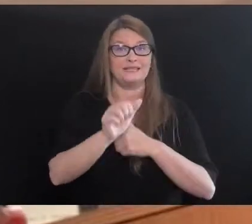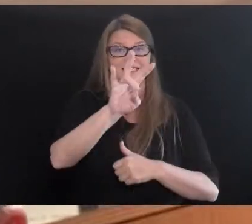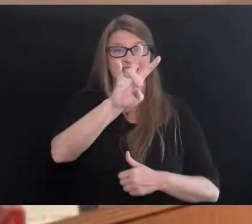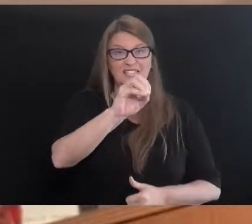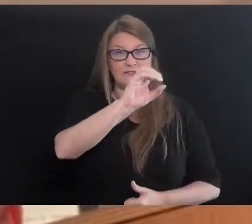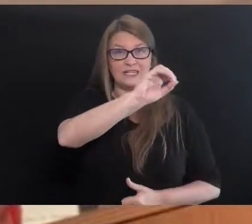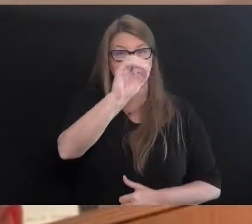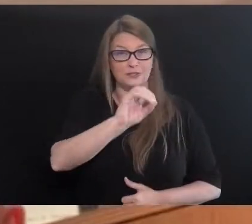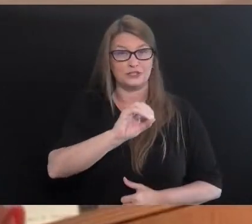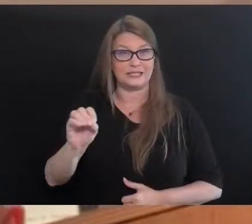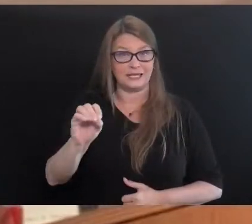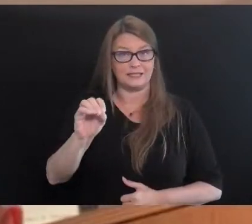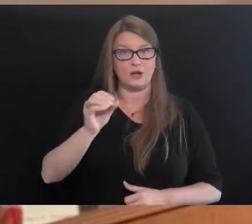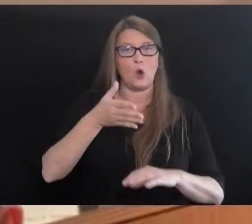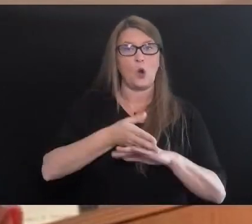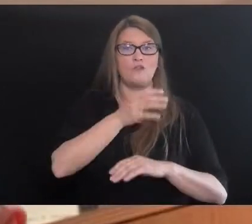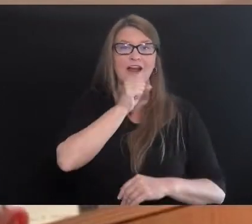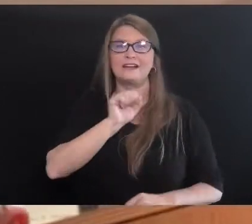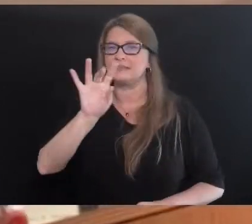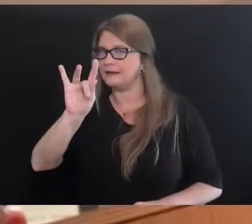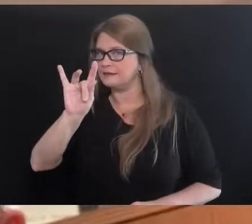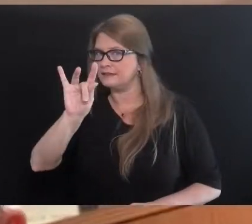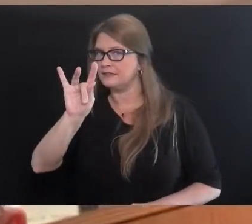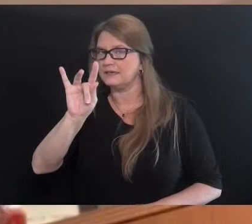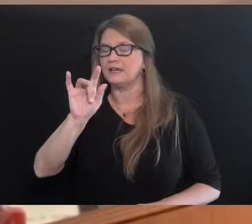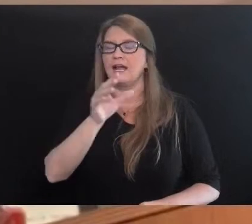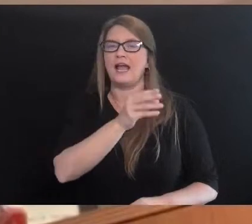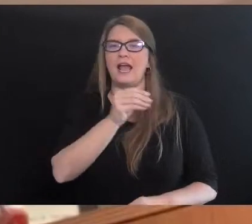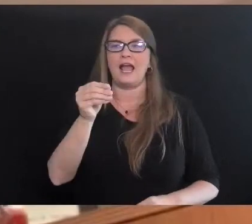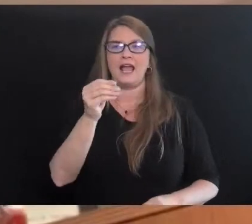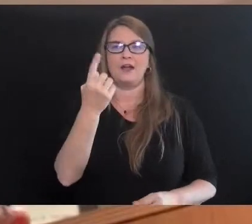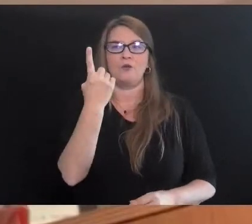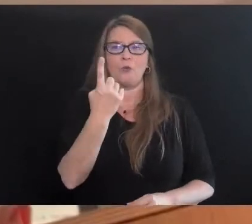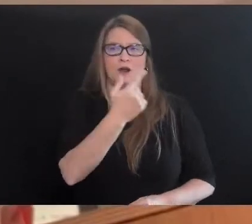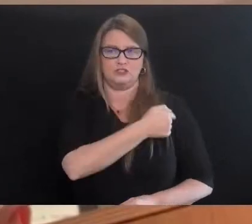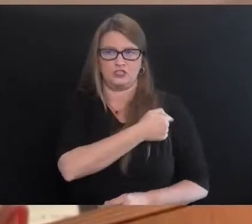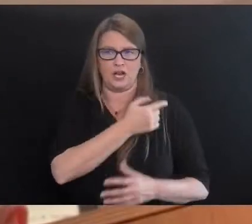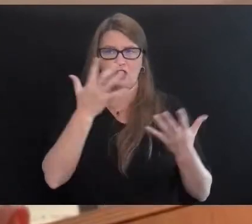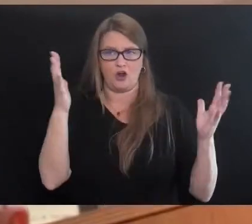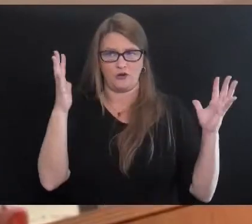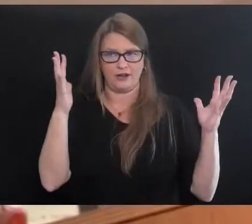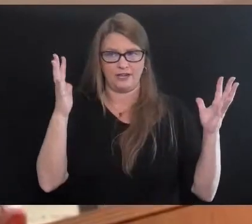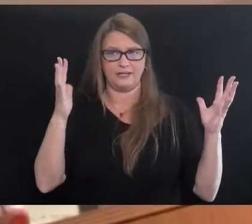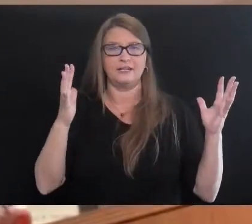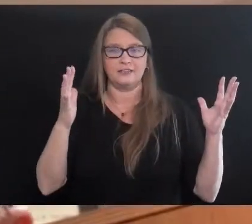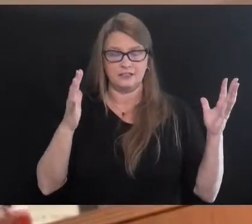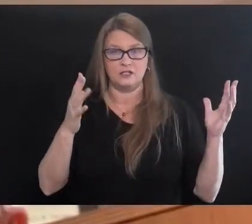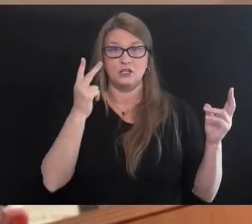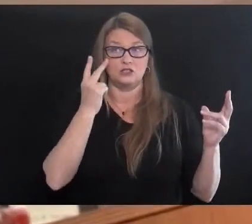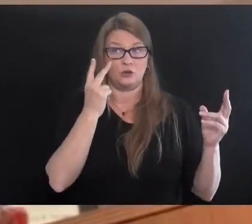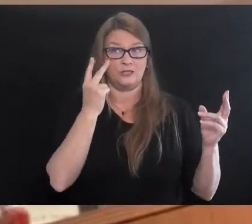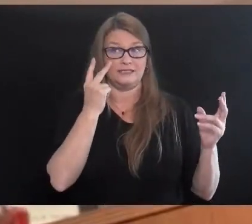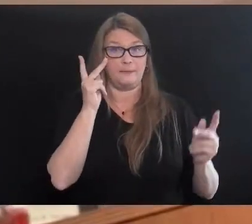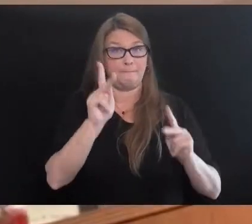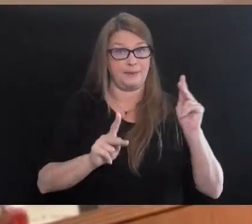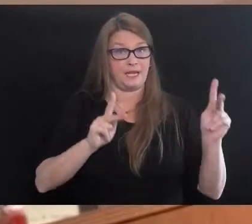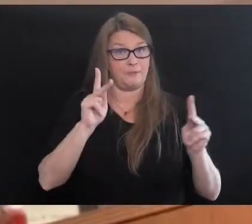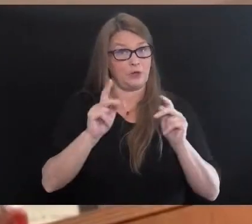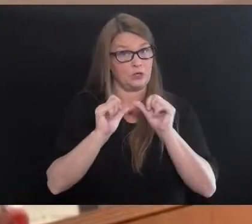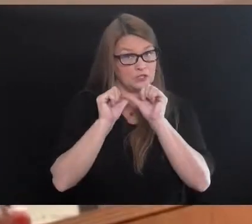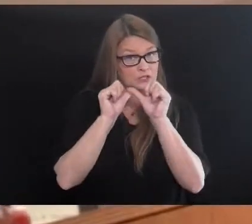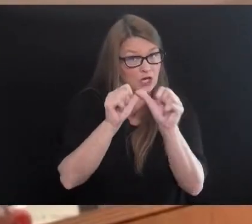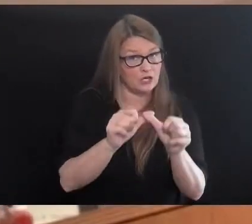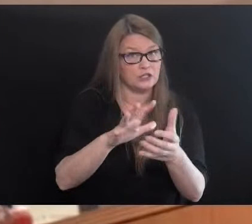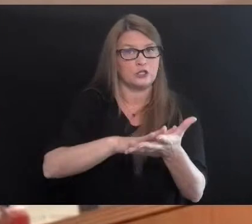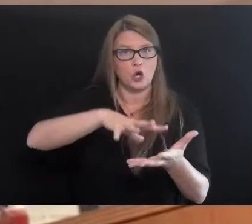of our over 18 population with at least one dose. So we see West Virginians are continuing to get